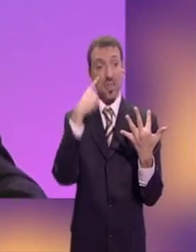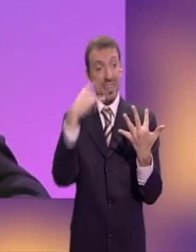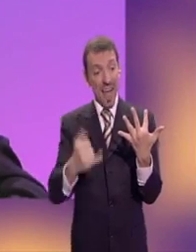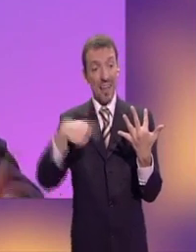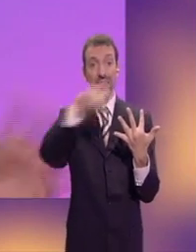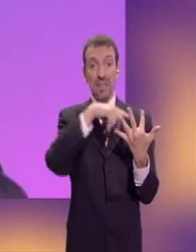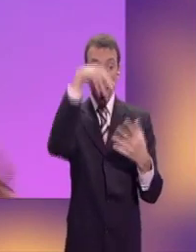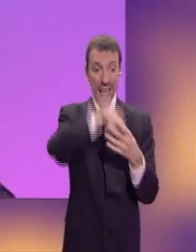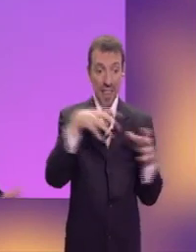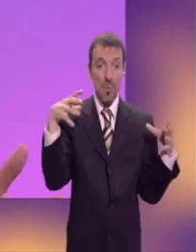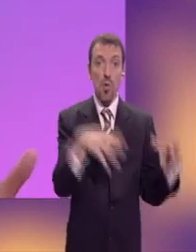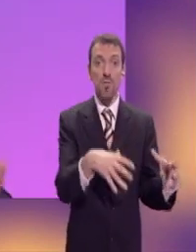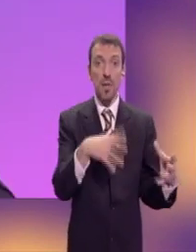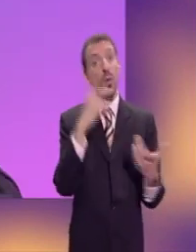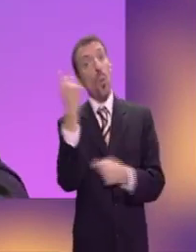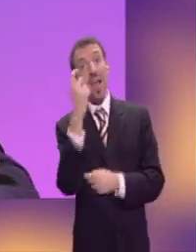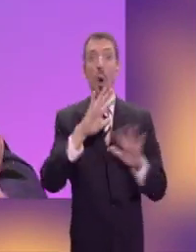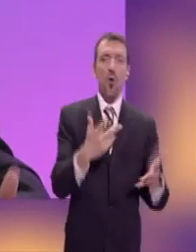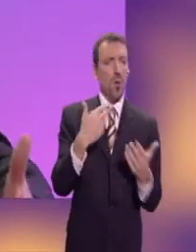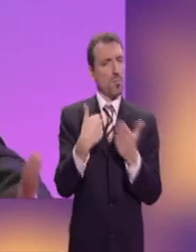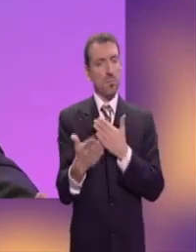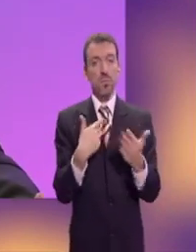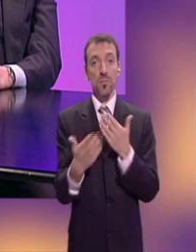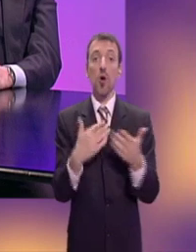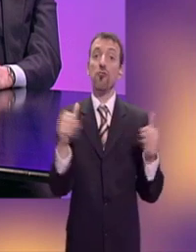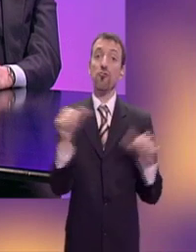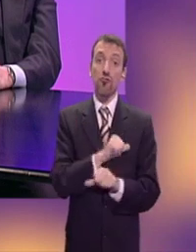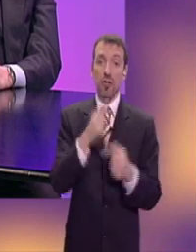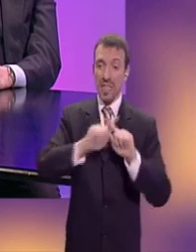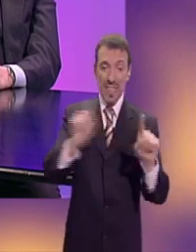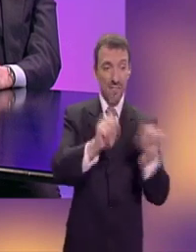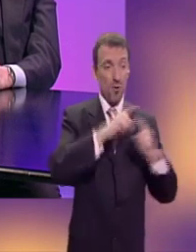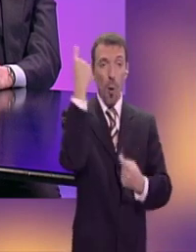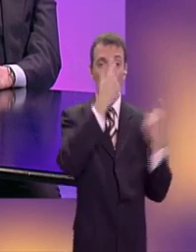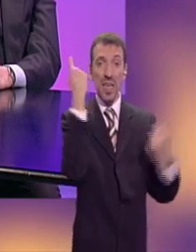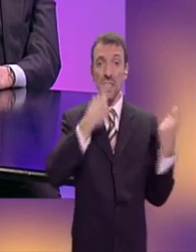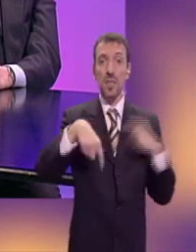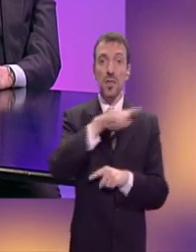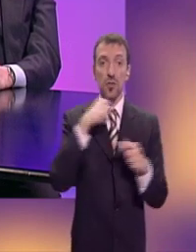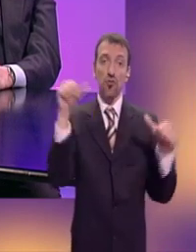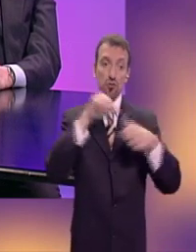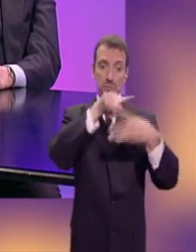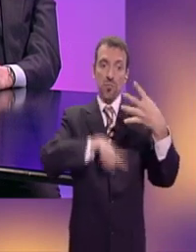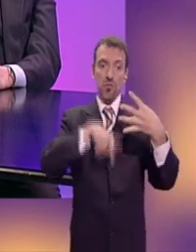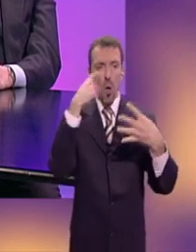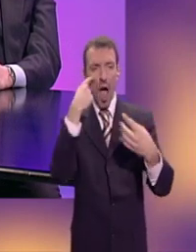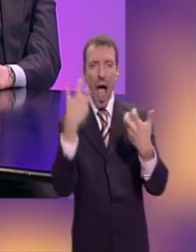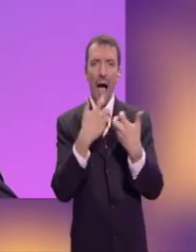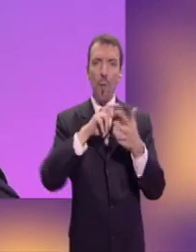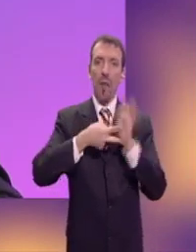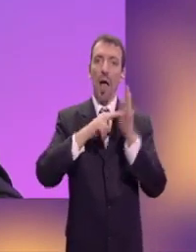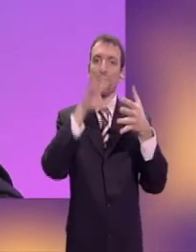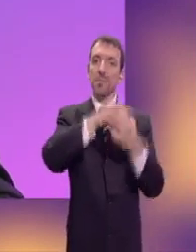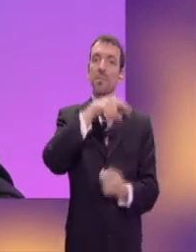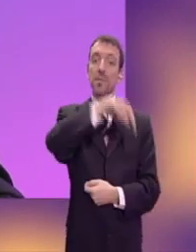movement. Even if he doesn't win, there would be that strain of opinion that would be seen to be legitimate within the Labour Party, and that's why